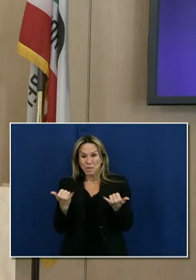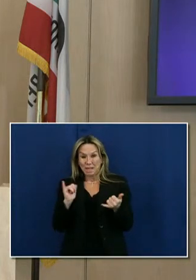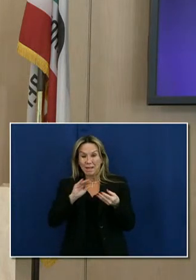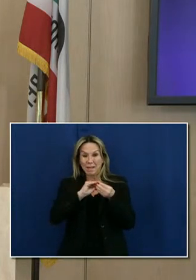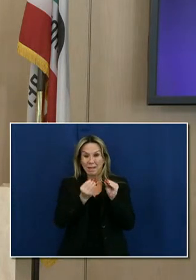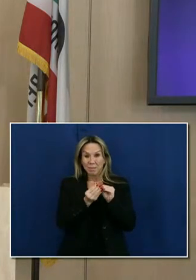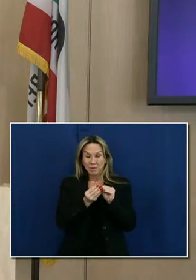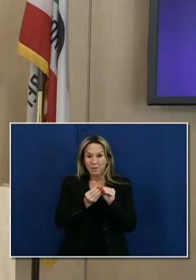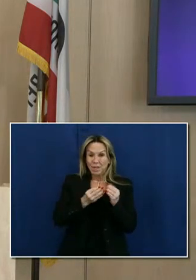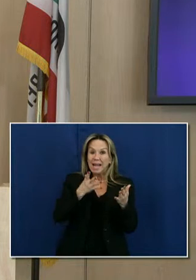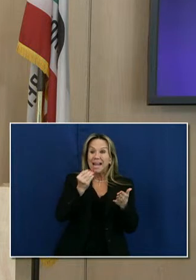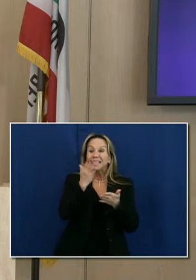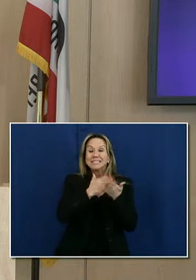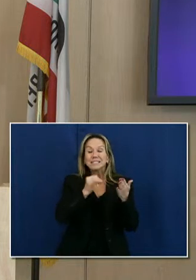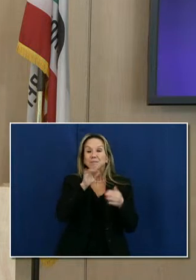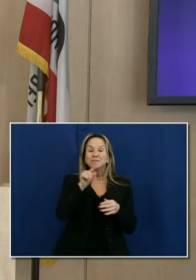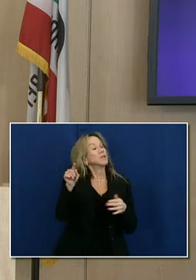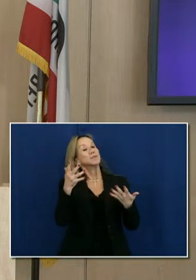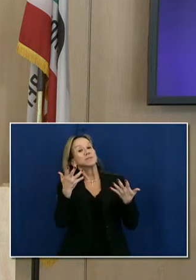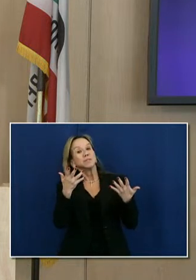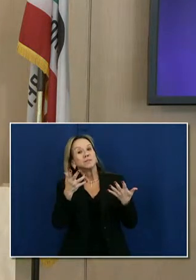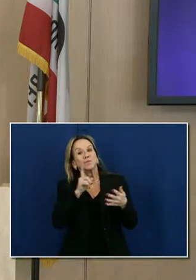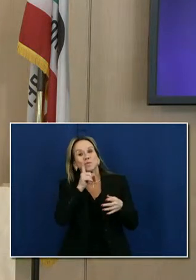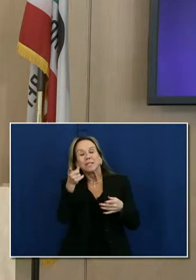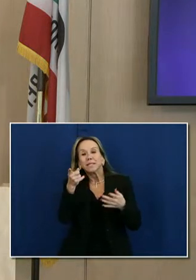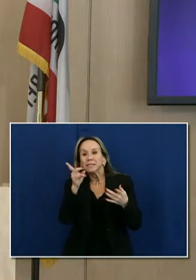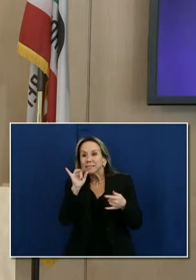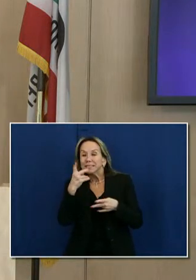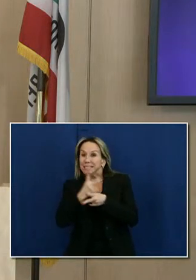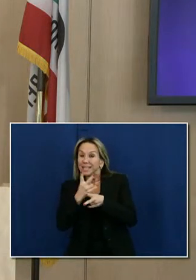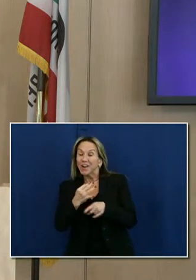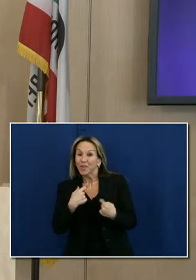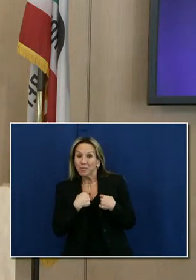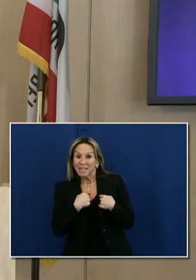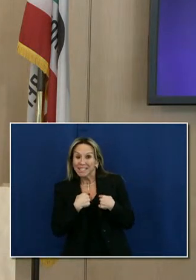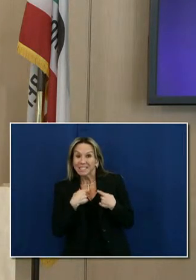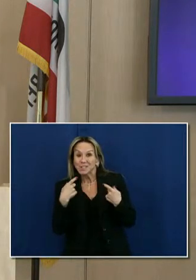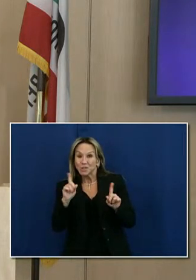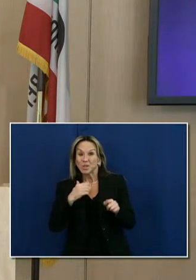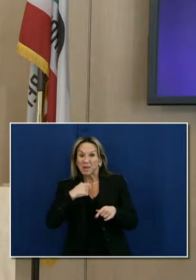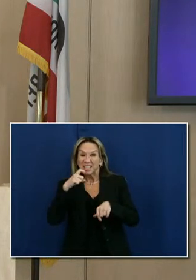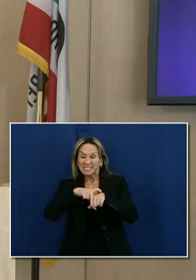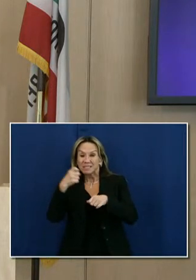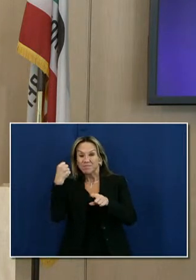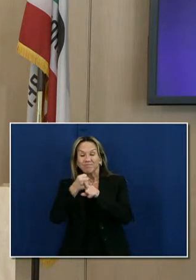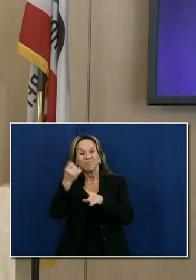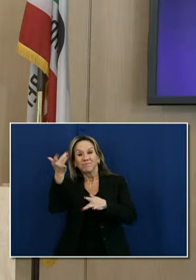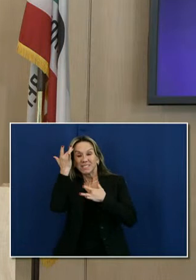of whom cared for me very well during my time. I'm one of the lucky ones.